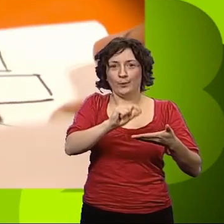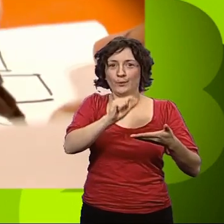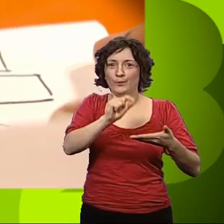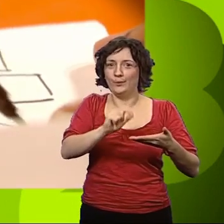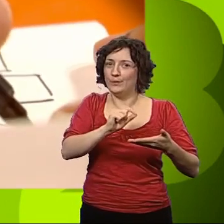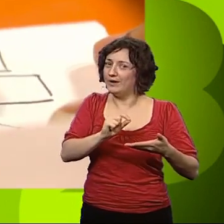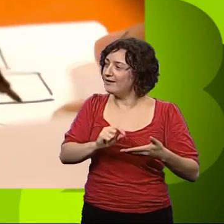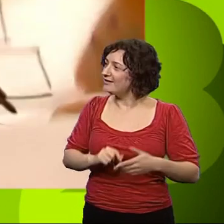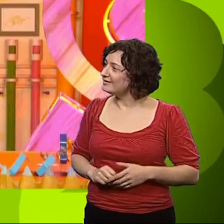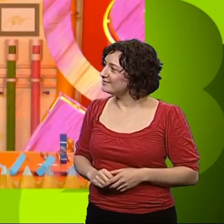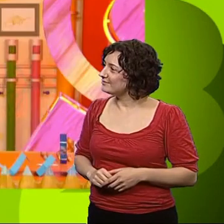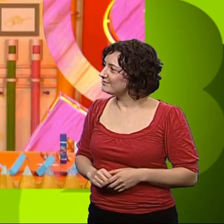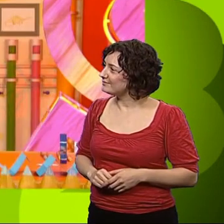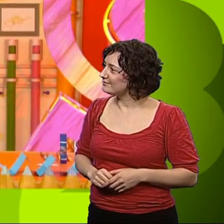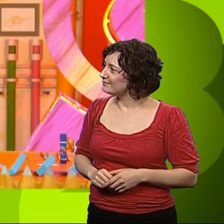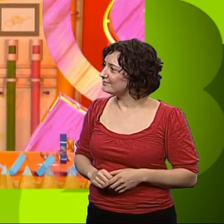on.